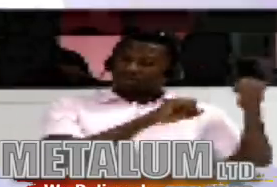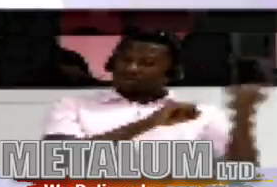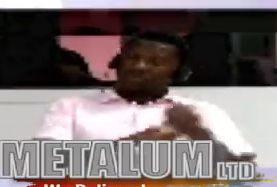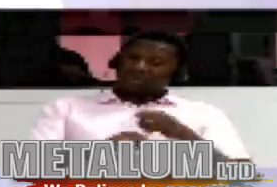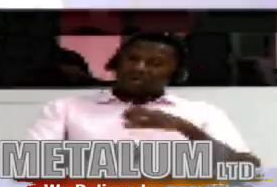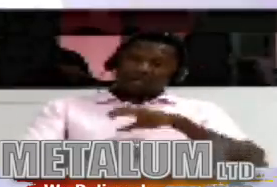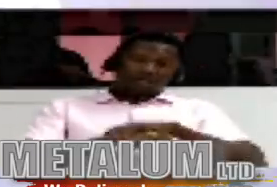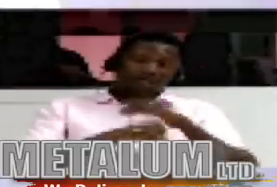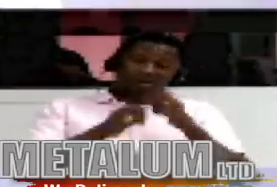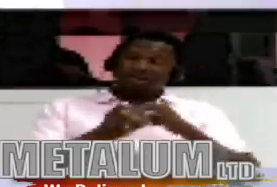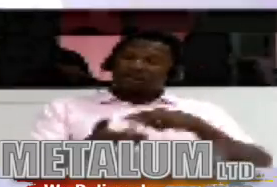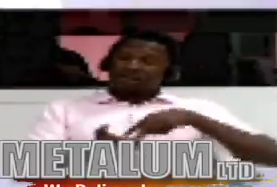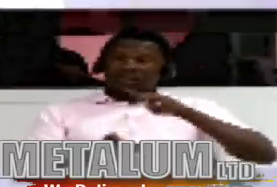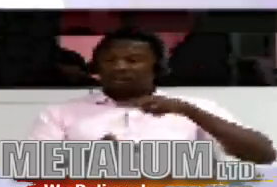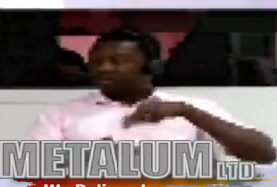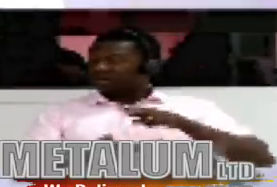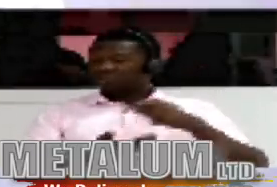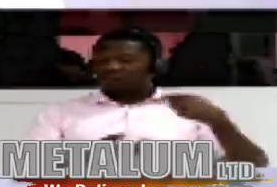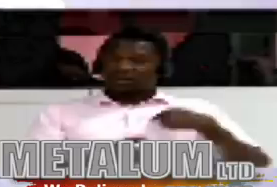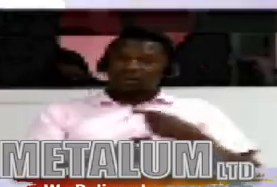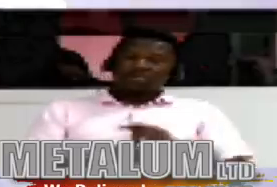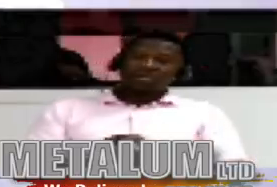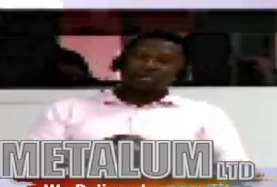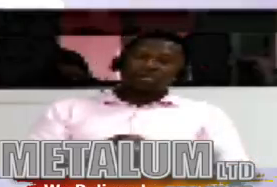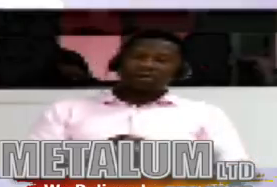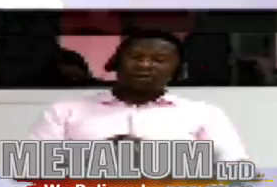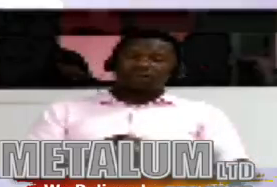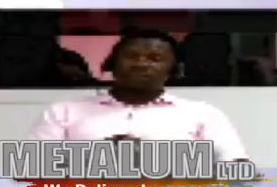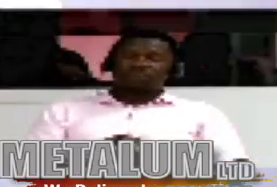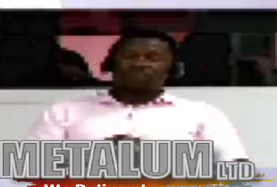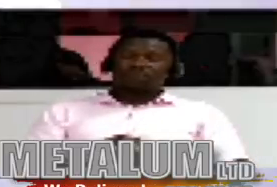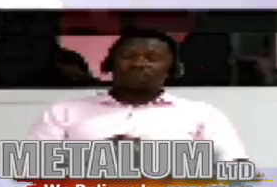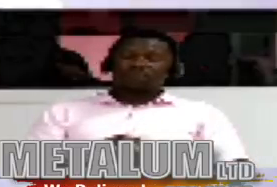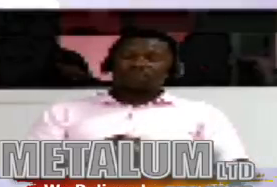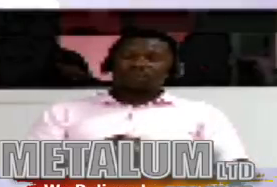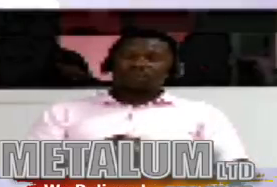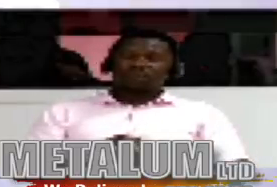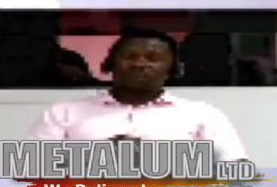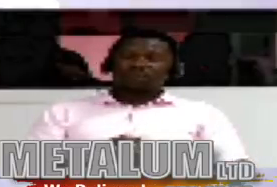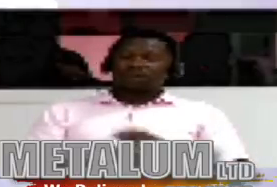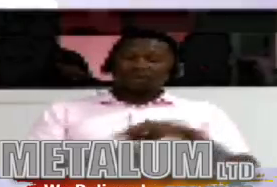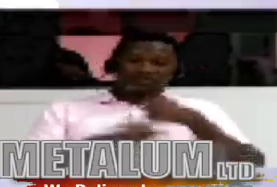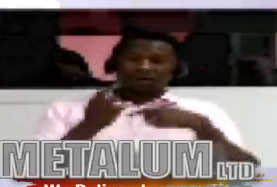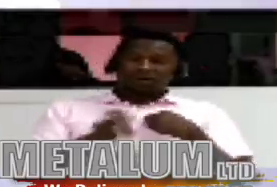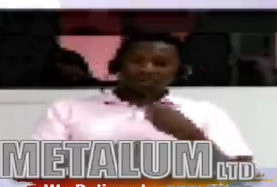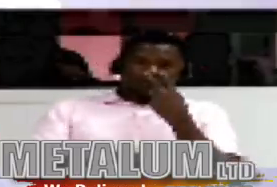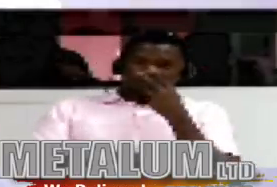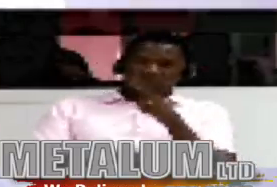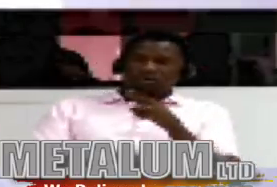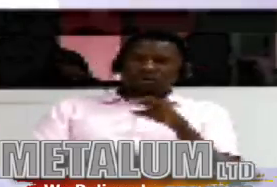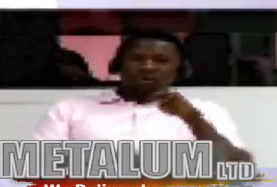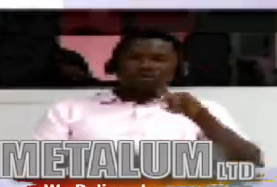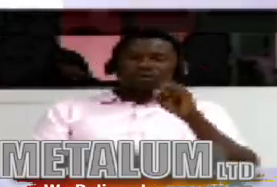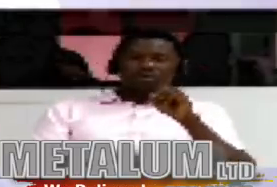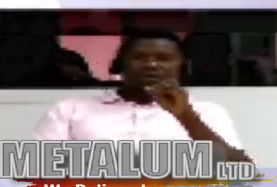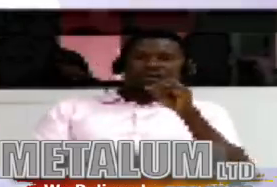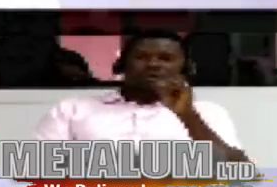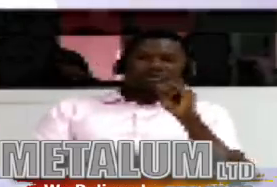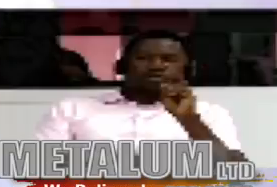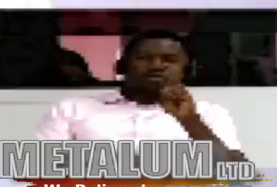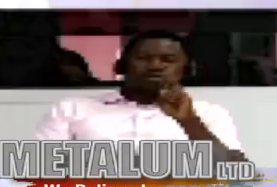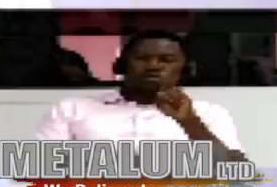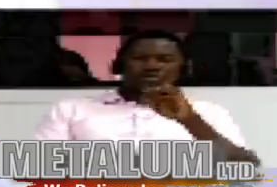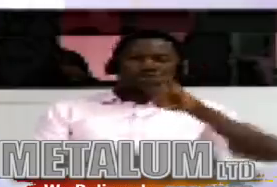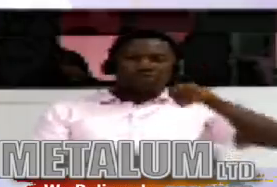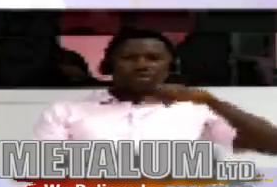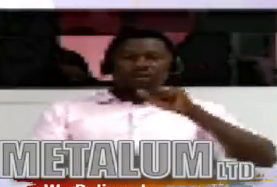with their hands, kicking me. And then all of a sudden I saw Modu Jaju. Then he was a driver. He was